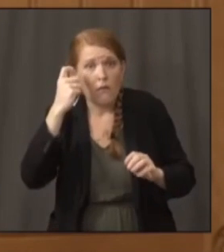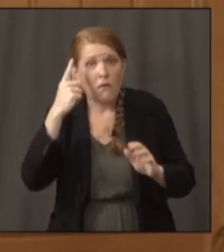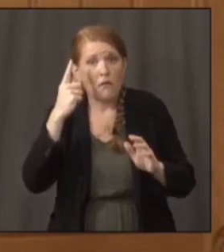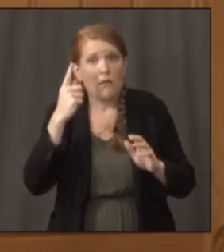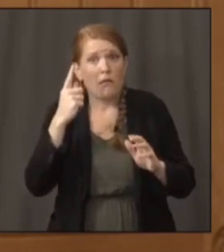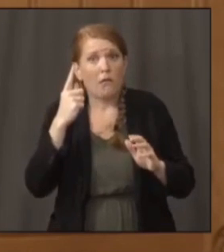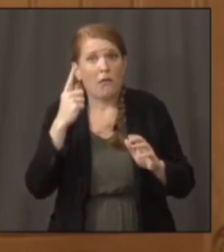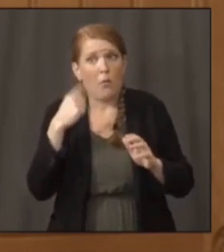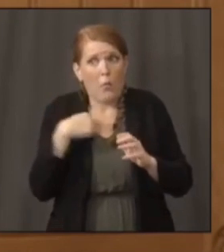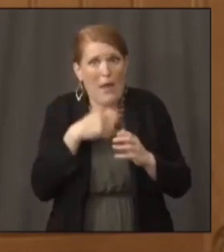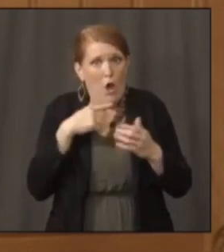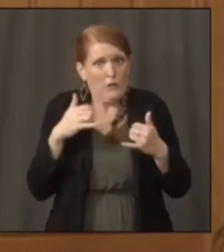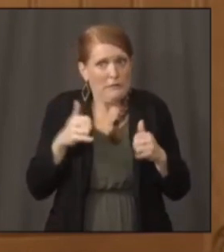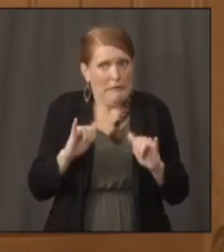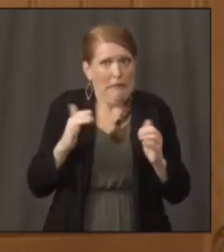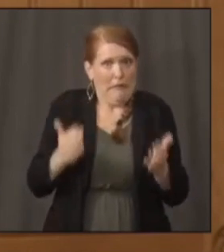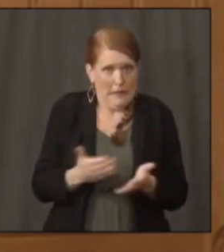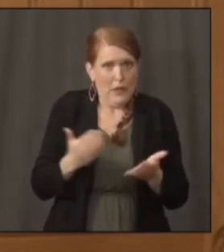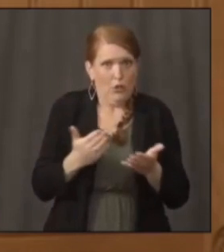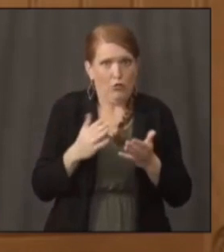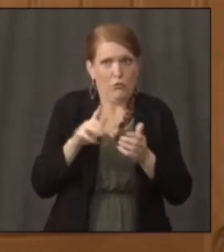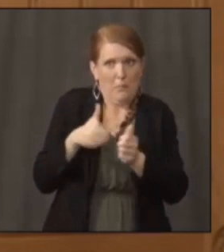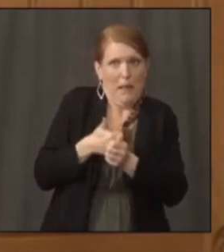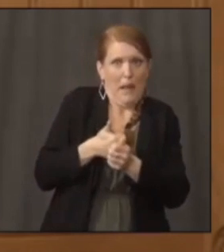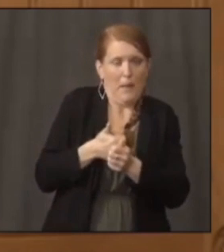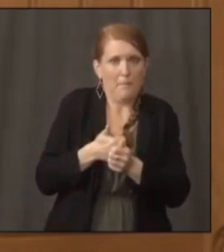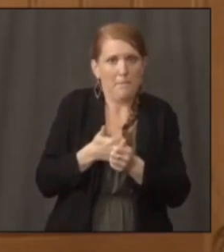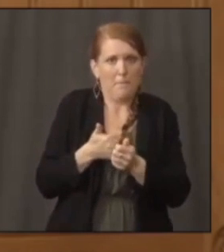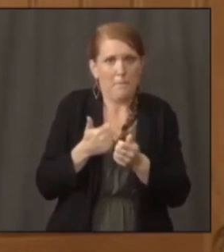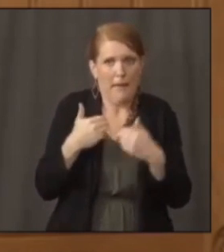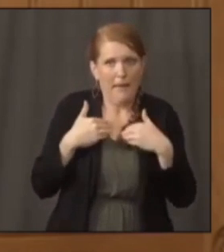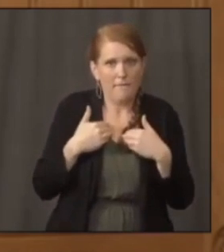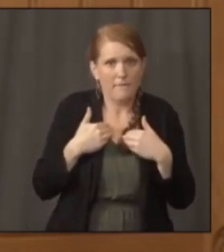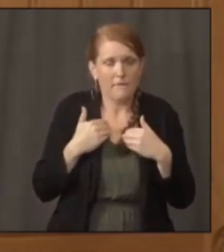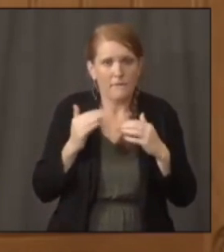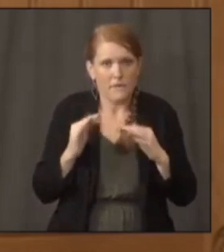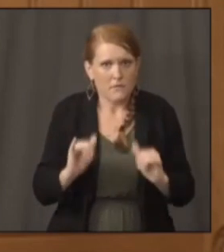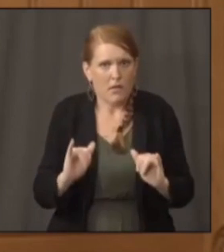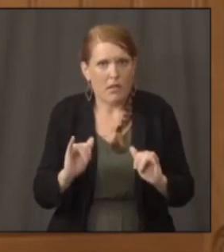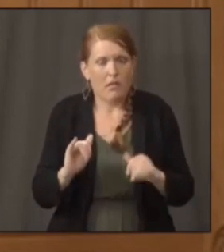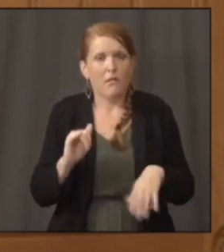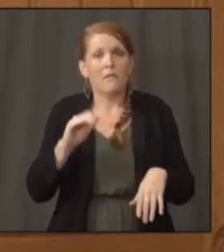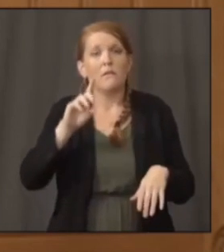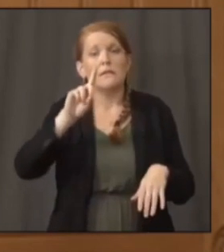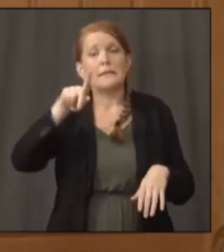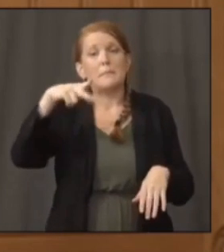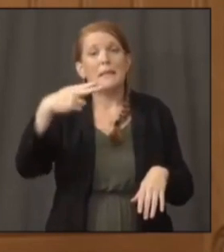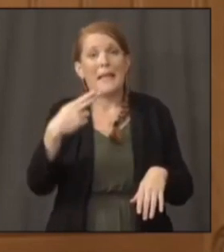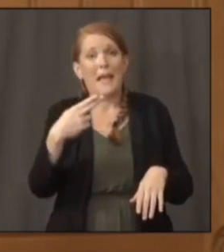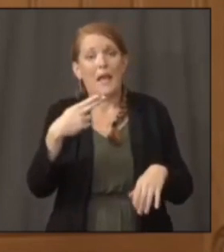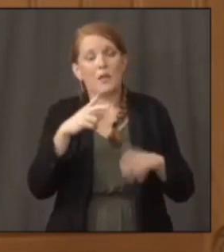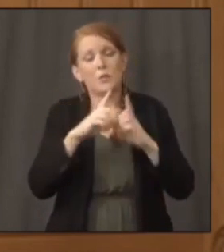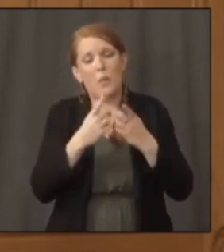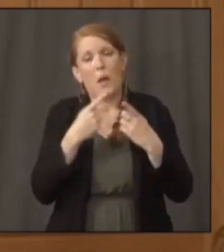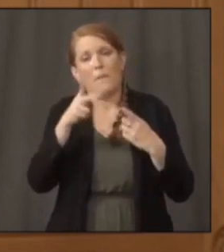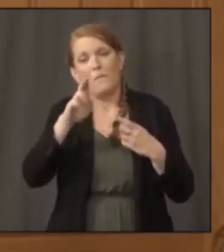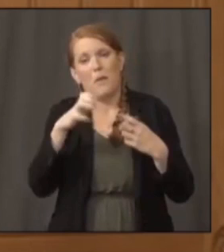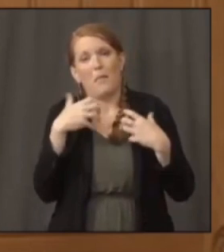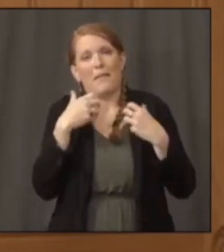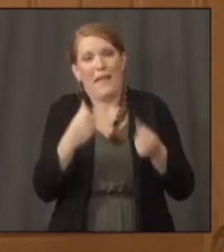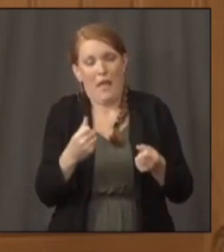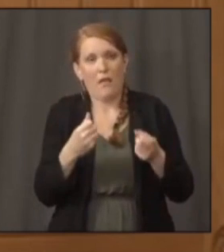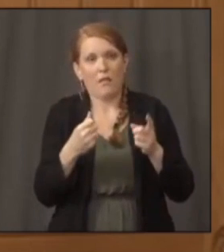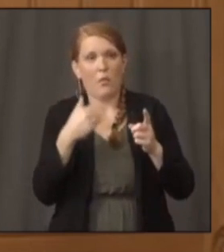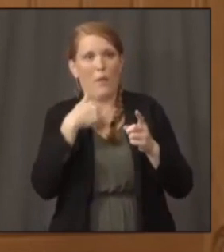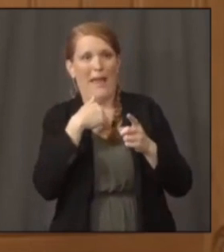that backstop, and we have a process in place through Department of Public Health, where if a healthcare organization is running short on PPE,